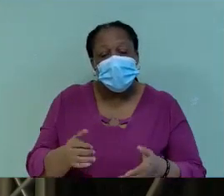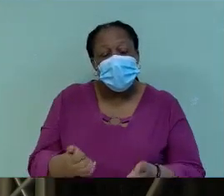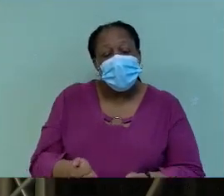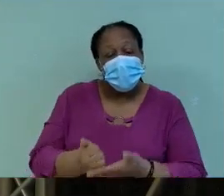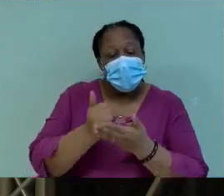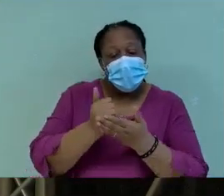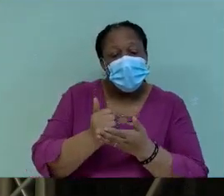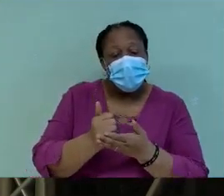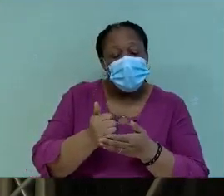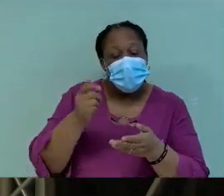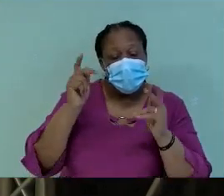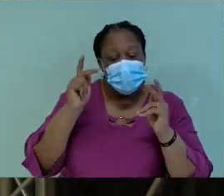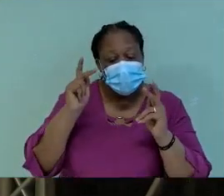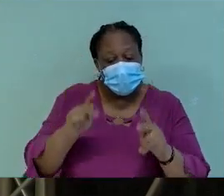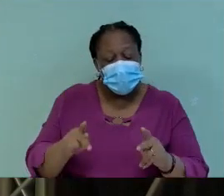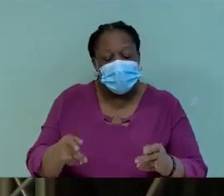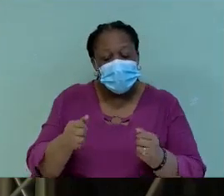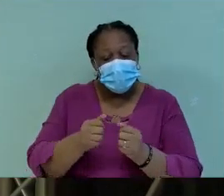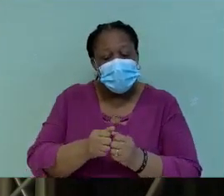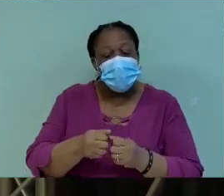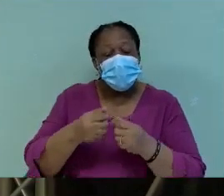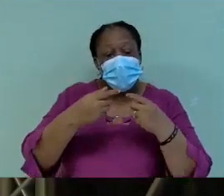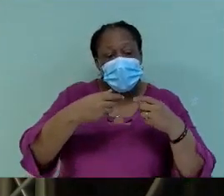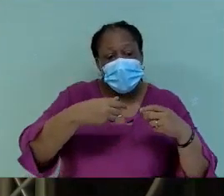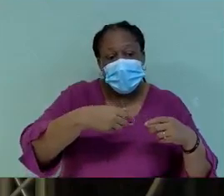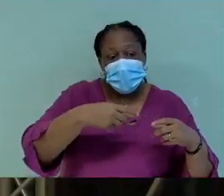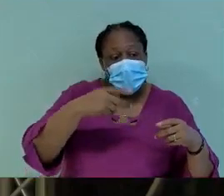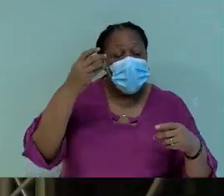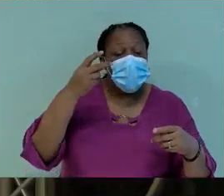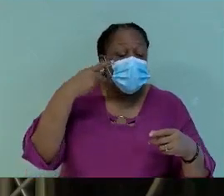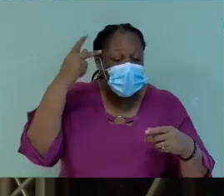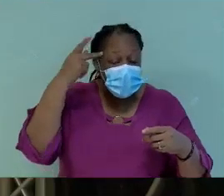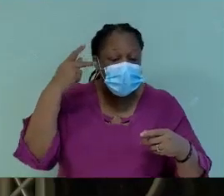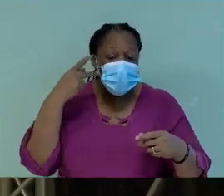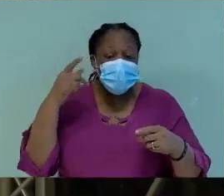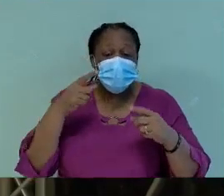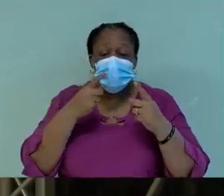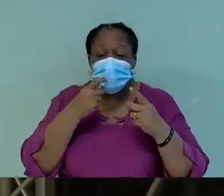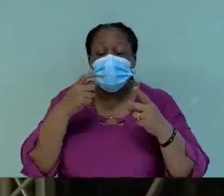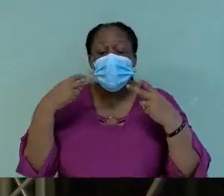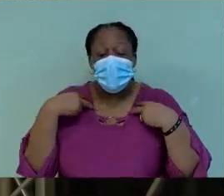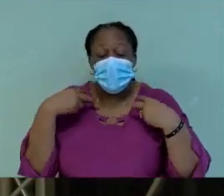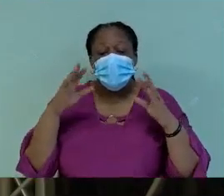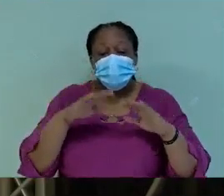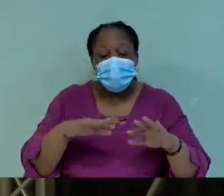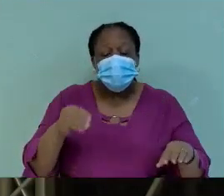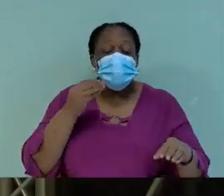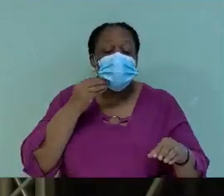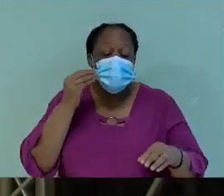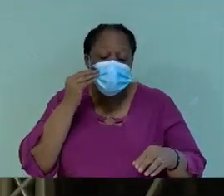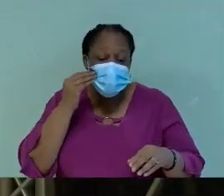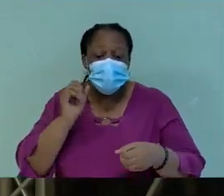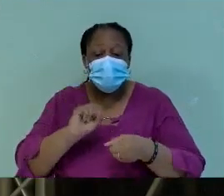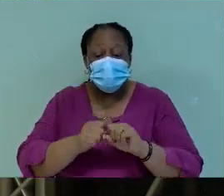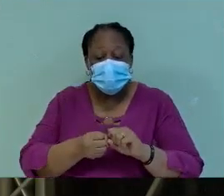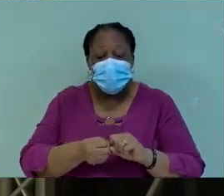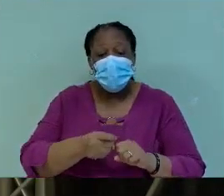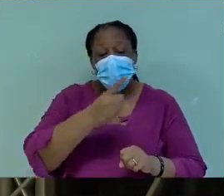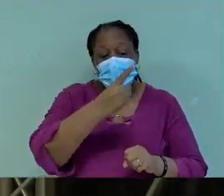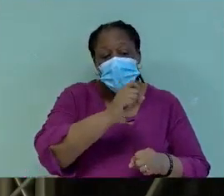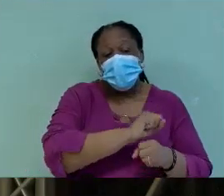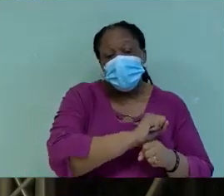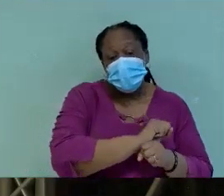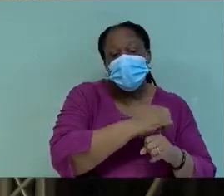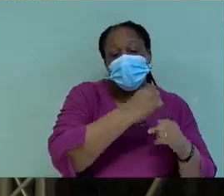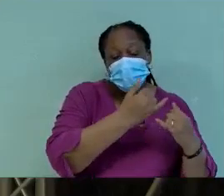shared caring arrangements with other parents or a guardian. These measures will help to keep employees